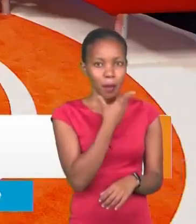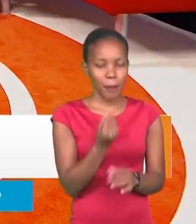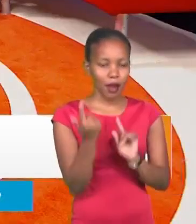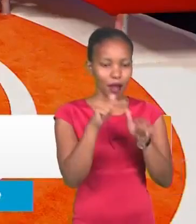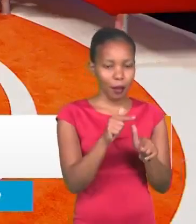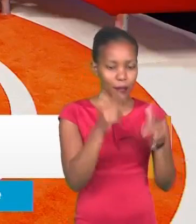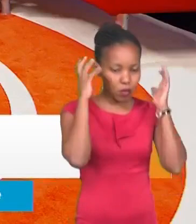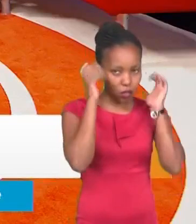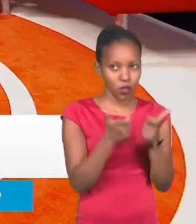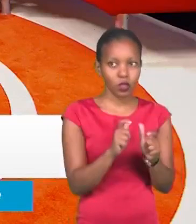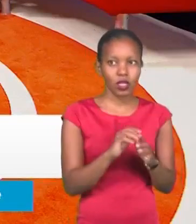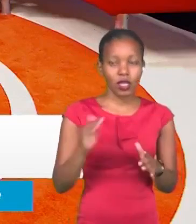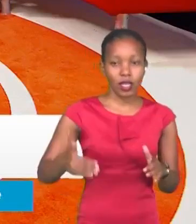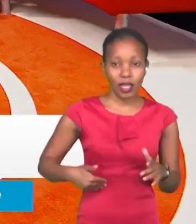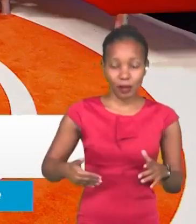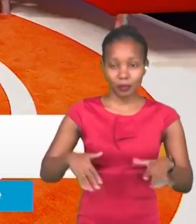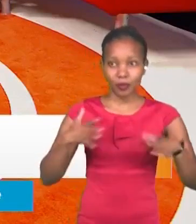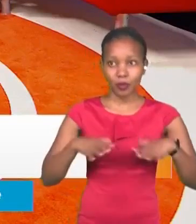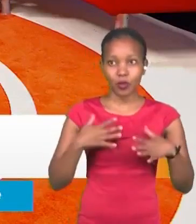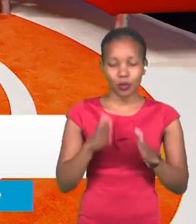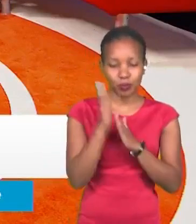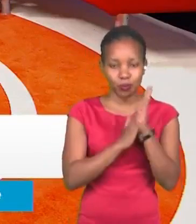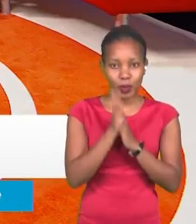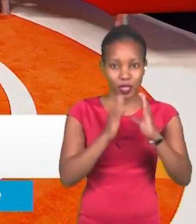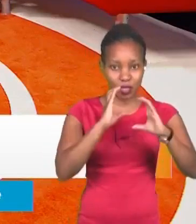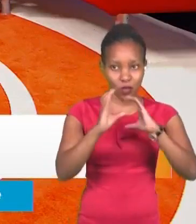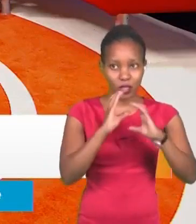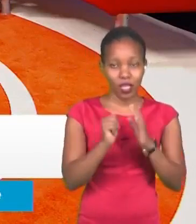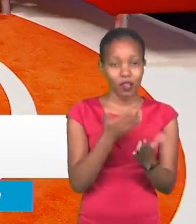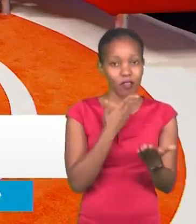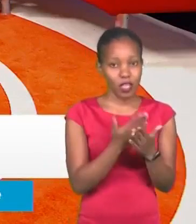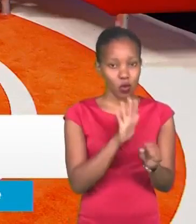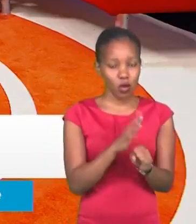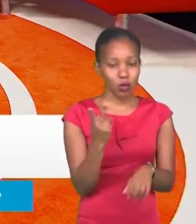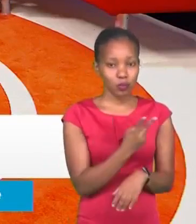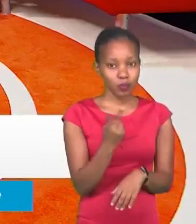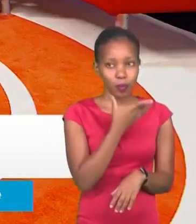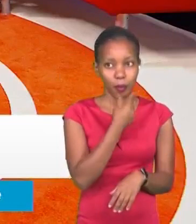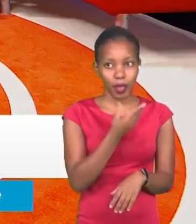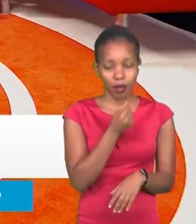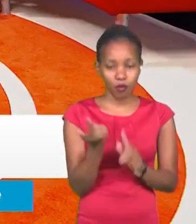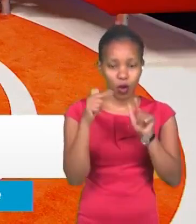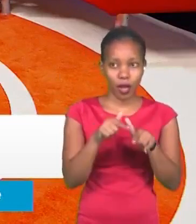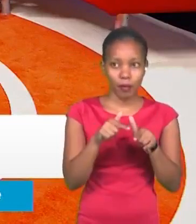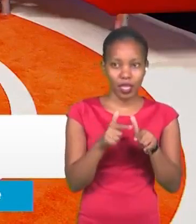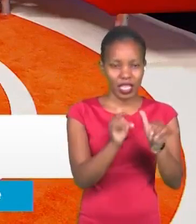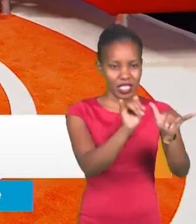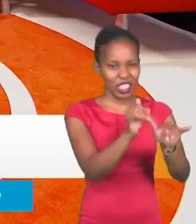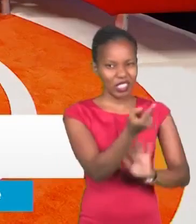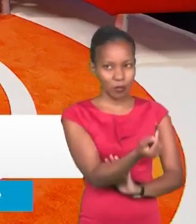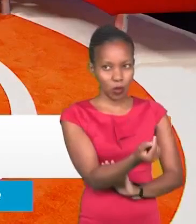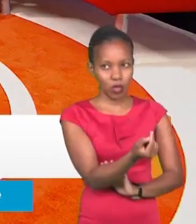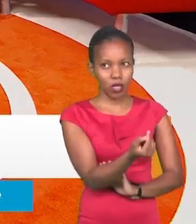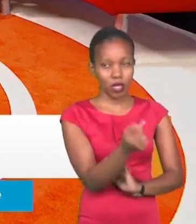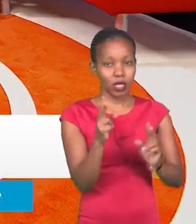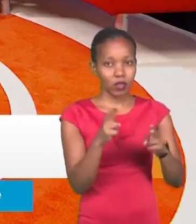today. Young lawyers, trust me, this has been a very interesting conversation. Omuga, thank you so much. Kibasu Morara, thank you so much for coming. Just hold it right there. And of course, very